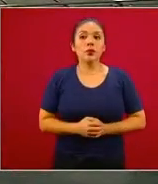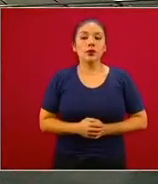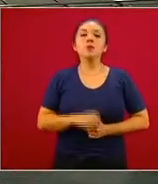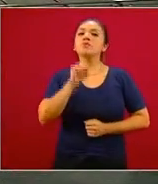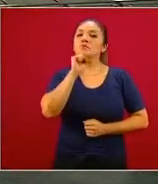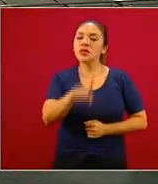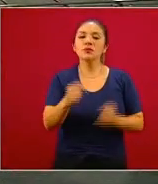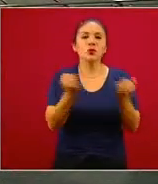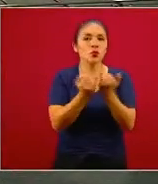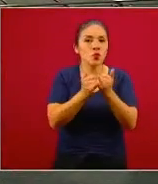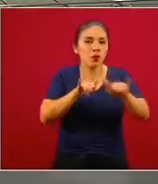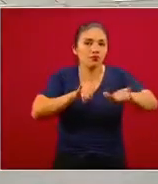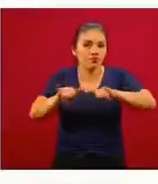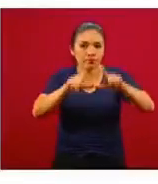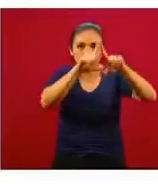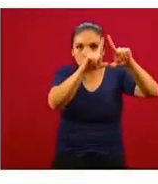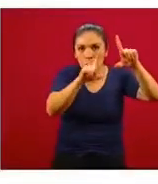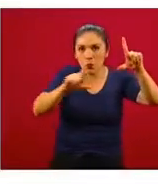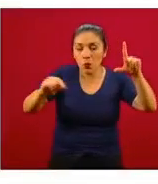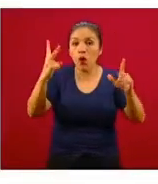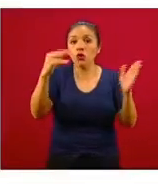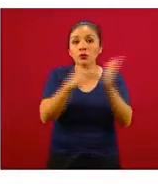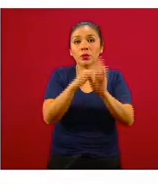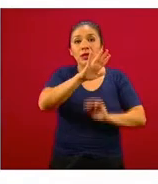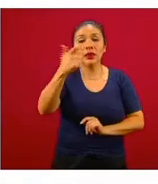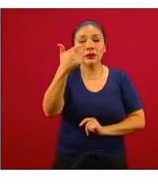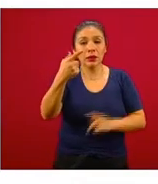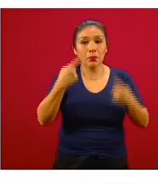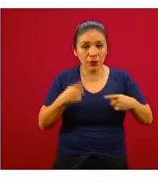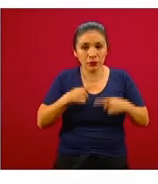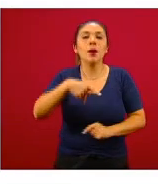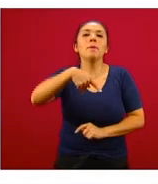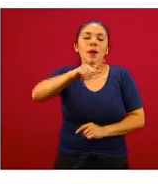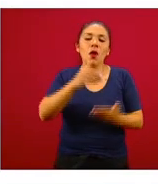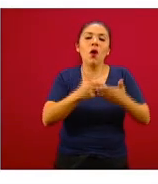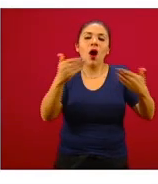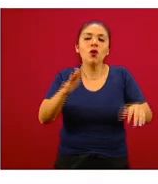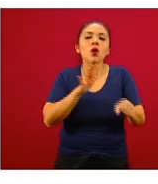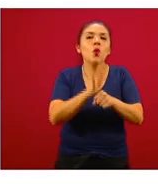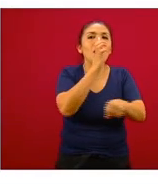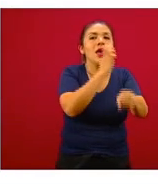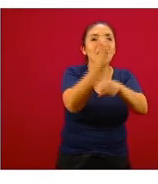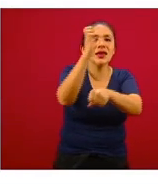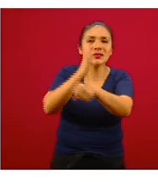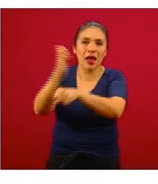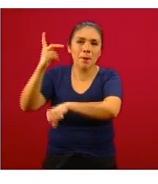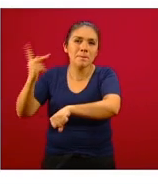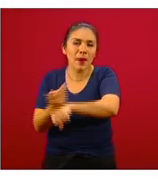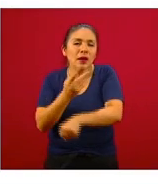Next slide, we have the same distribution of these